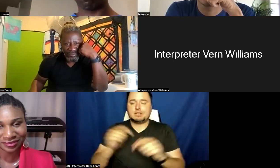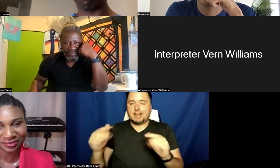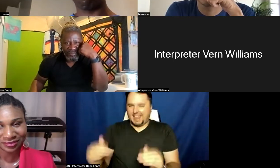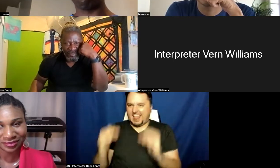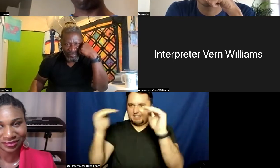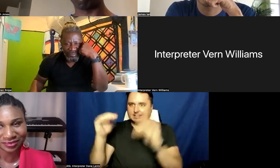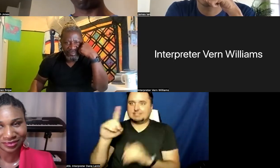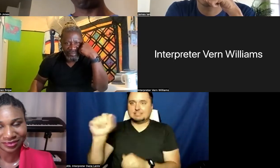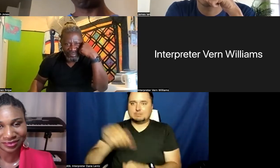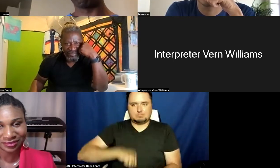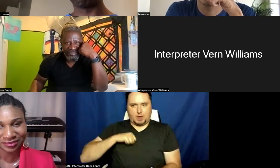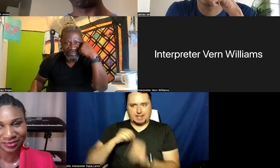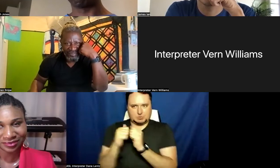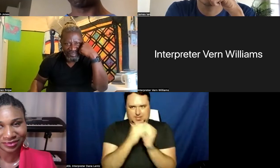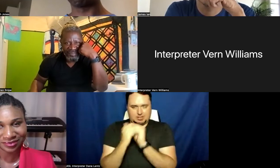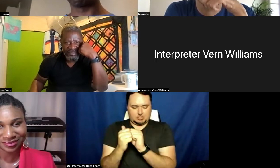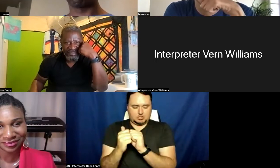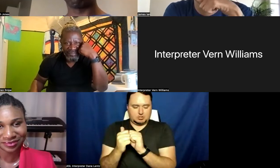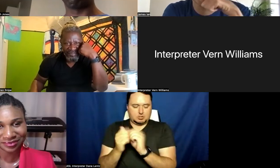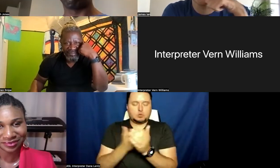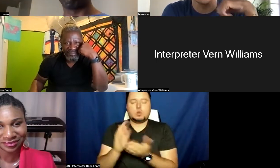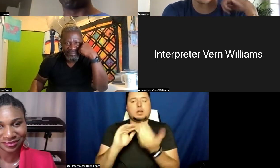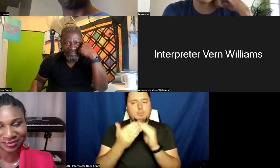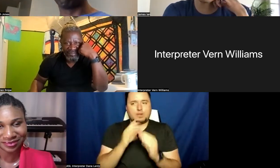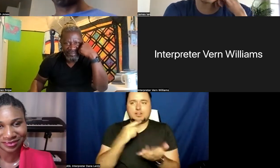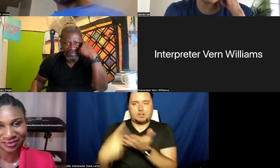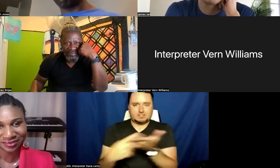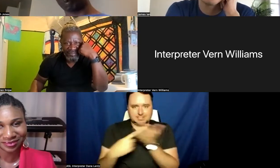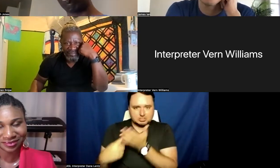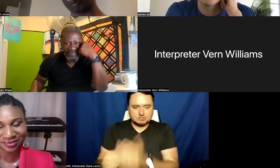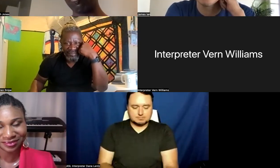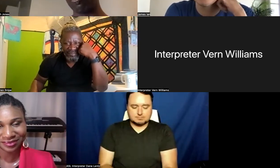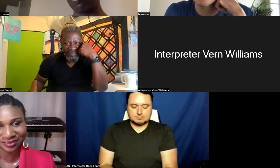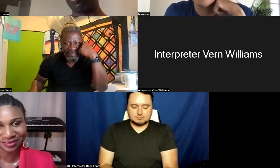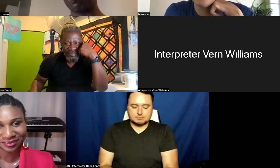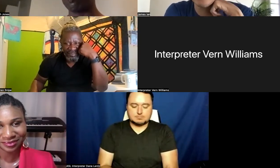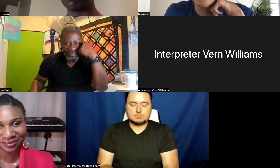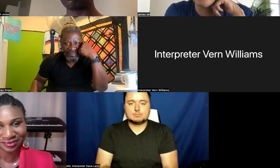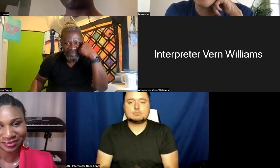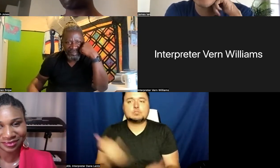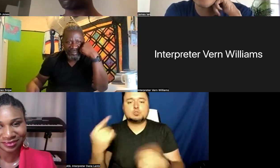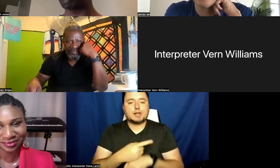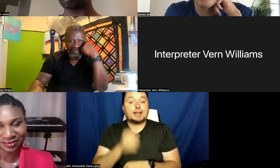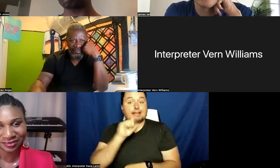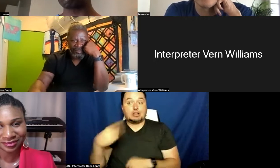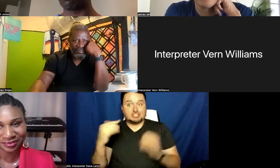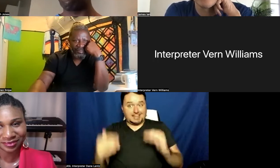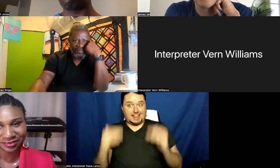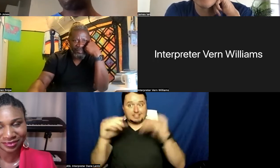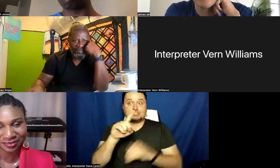disability pride together through community and conversation. So tonight, we aren't just elevating disability pride,